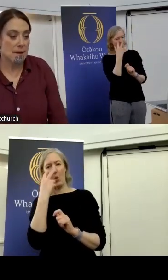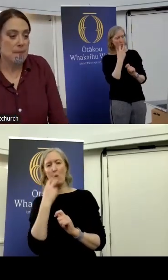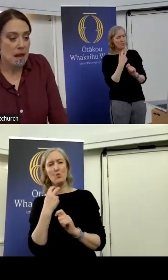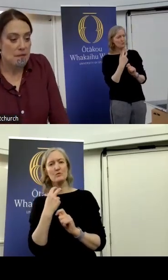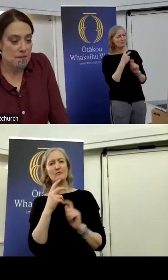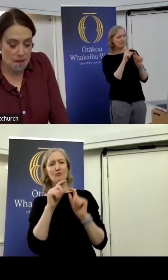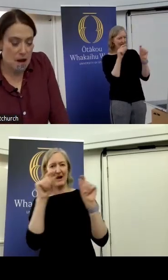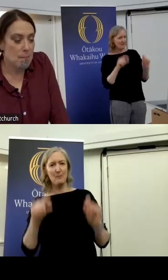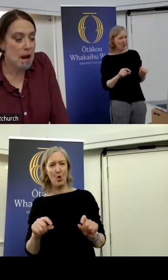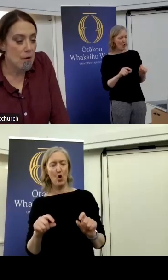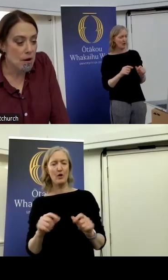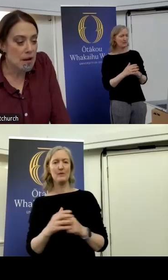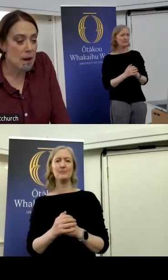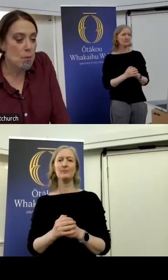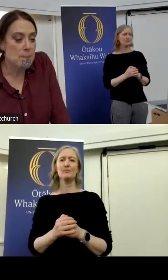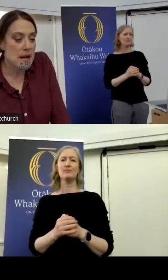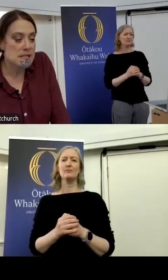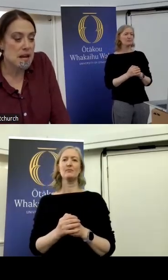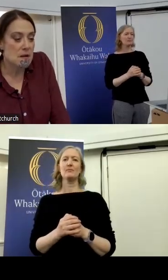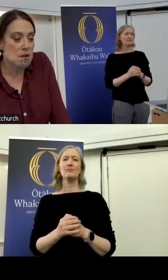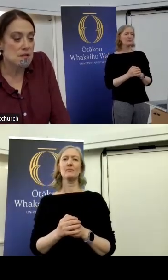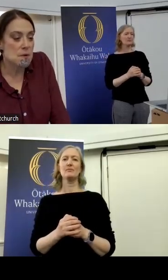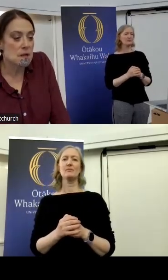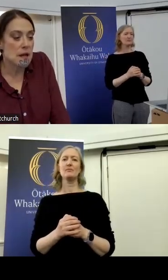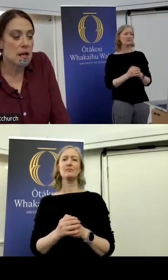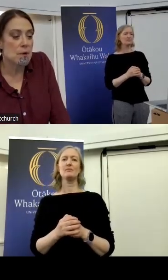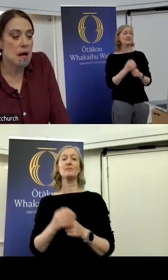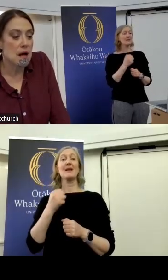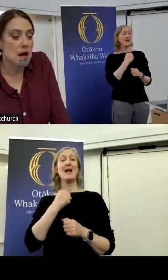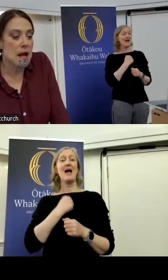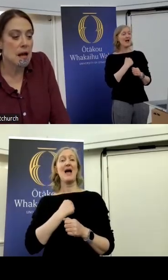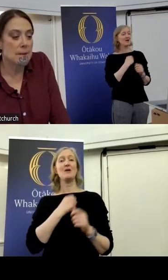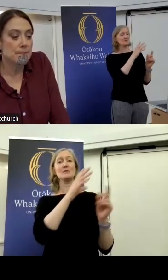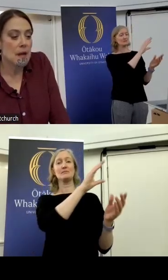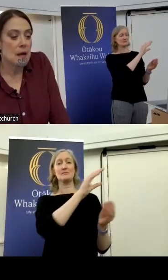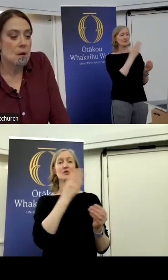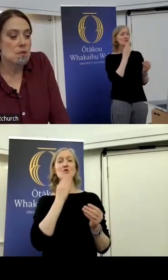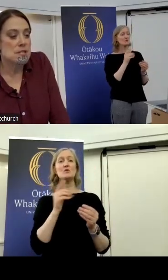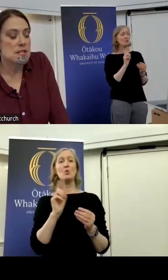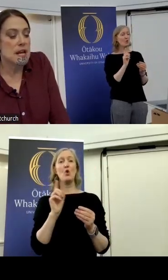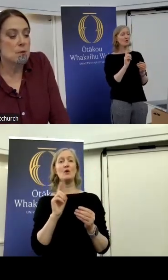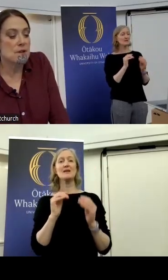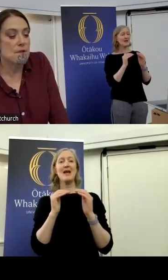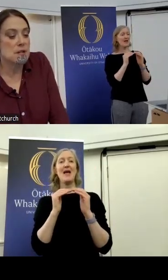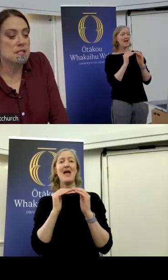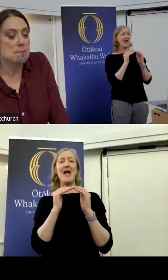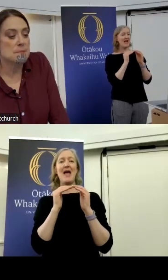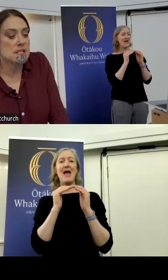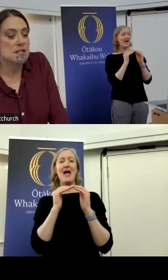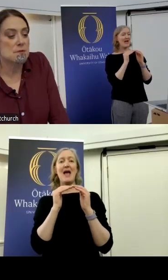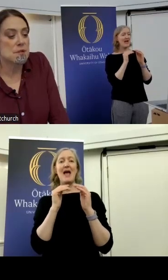includes our own, and we based ours on this one, EquiIR, which is an